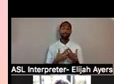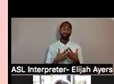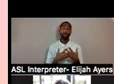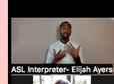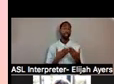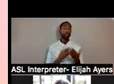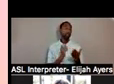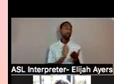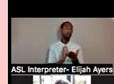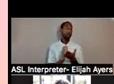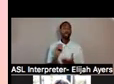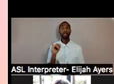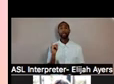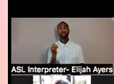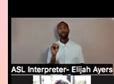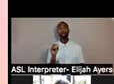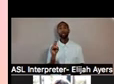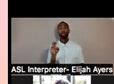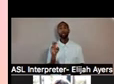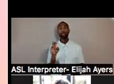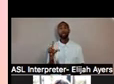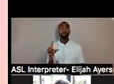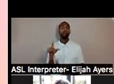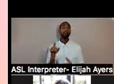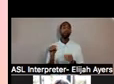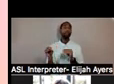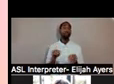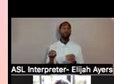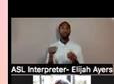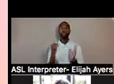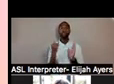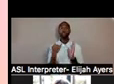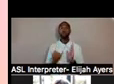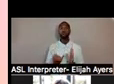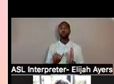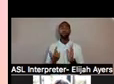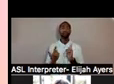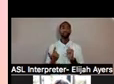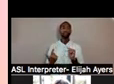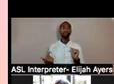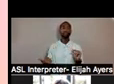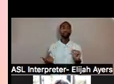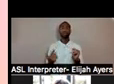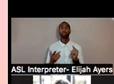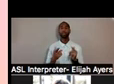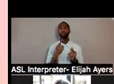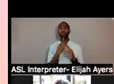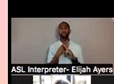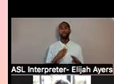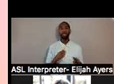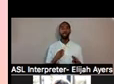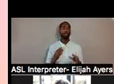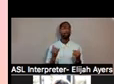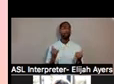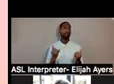writing, journaling, moving, drawing, just kind of being in silence or in quiet,